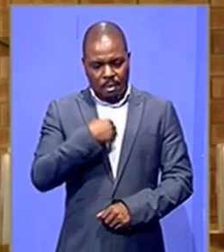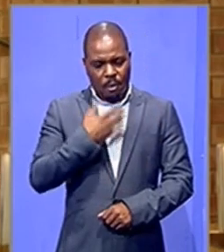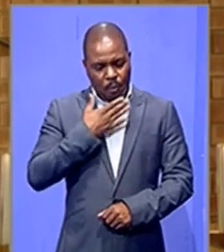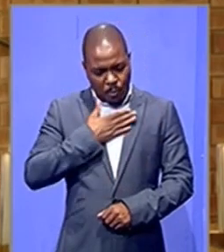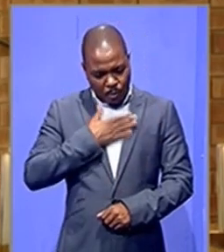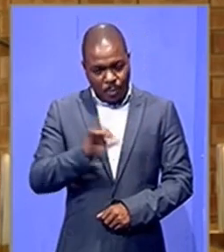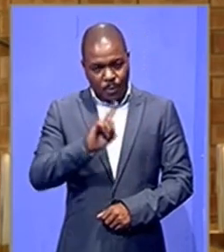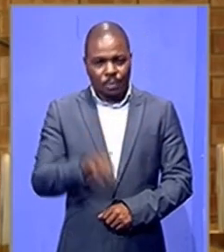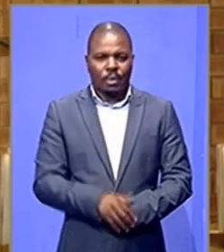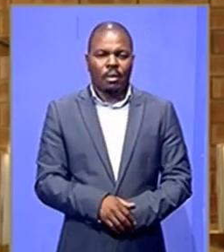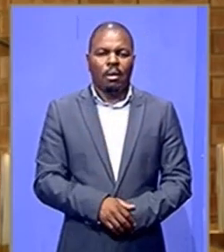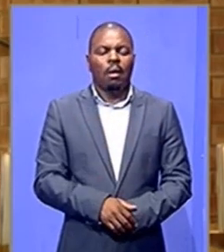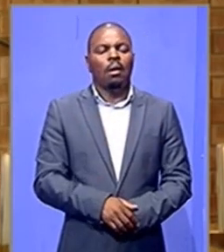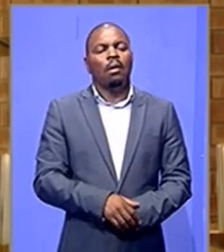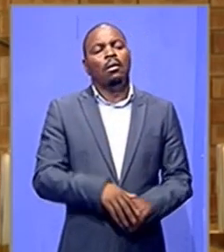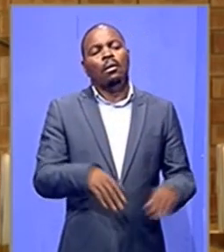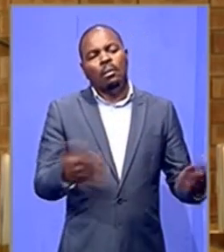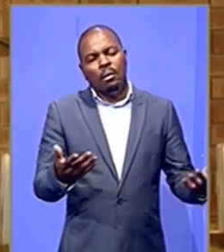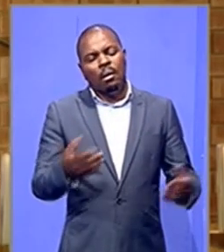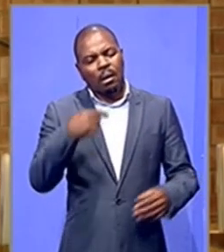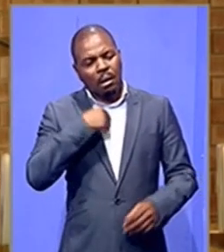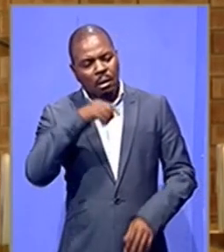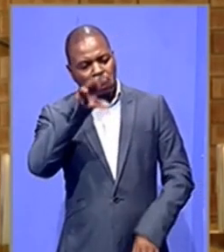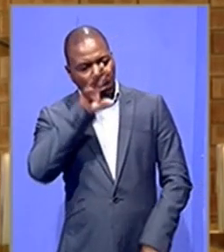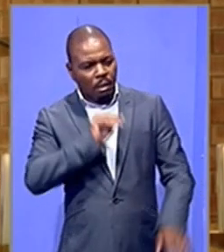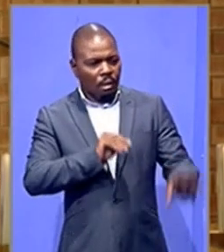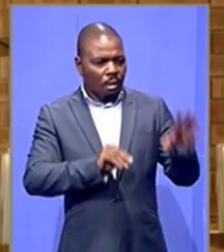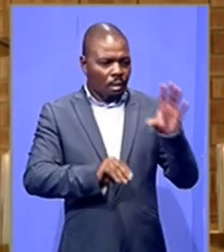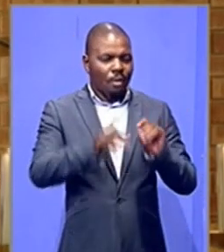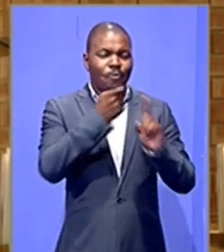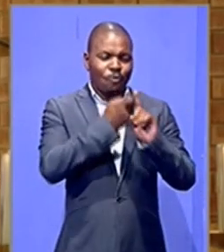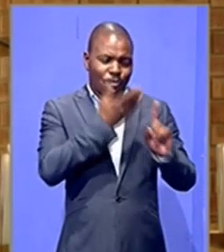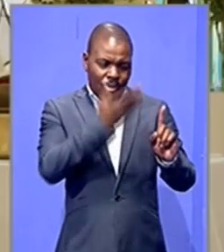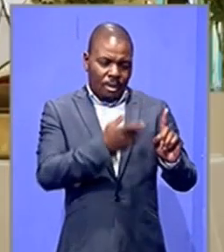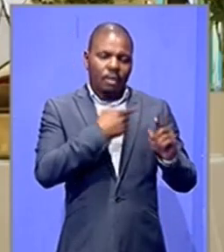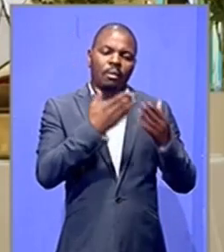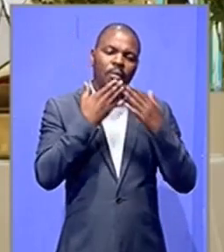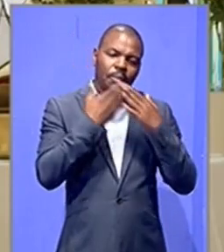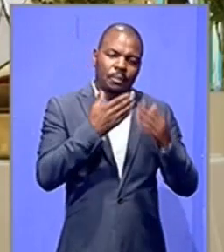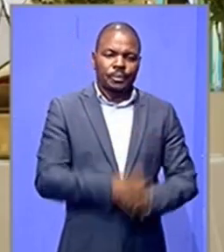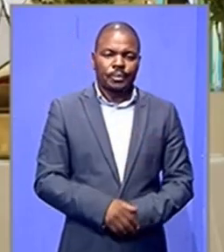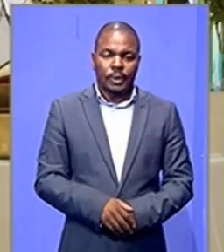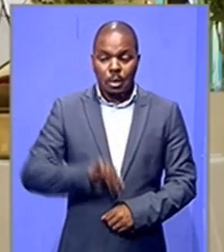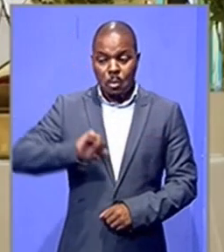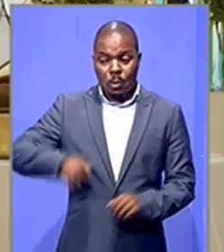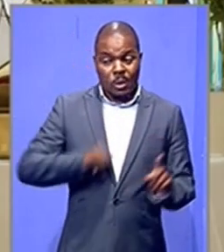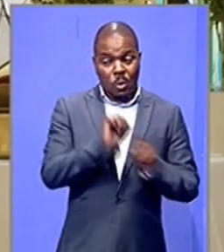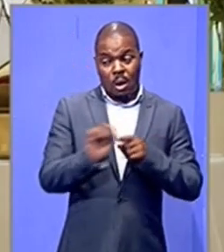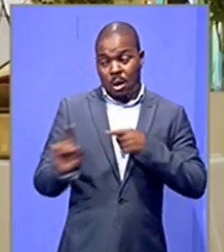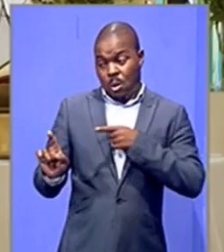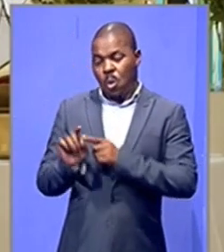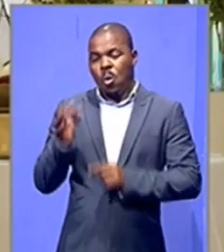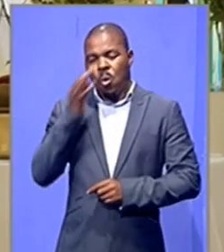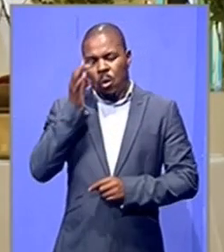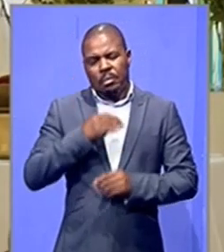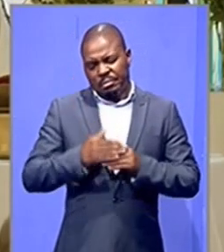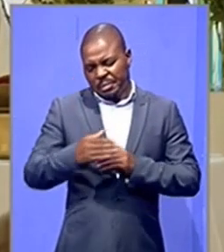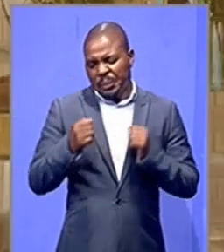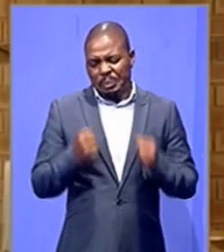the lasting lessons that I learned from your vulnerability. He was